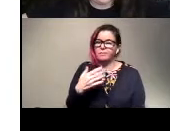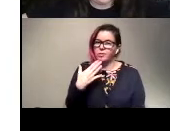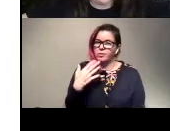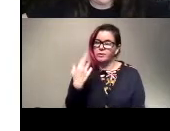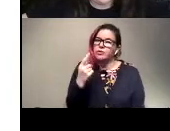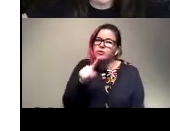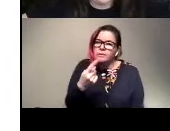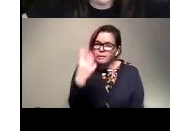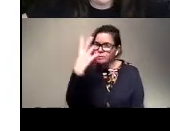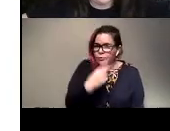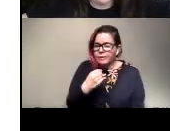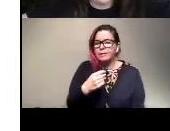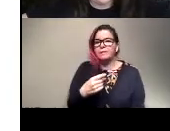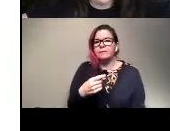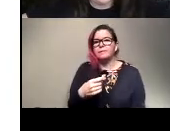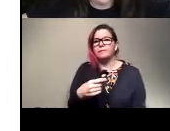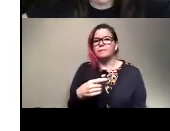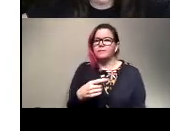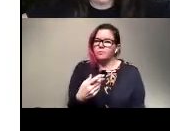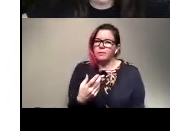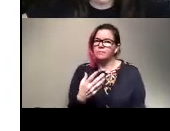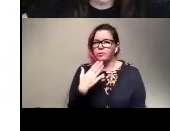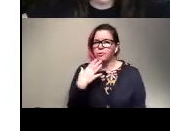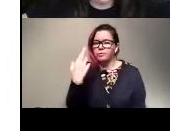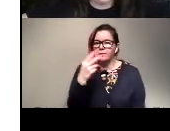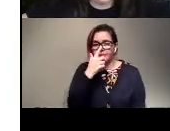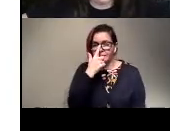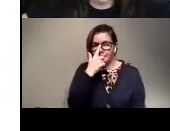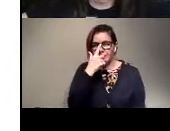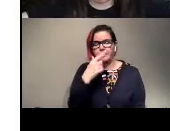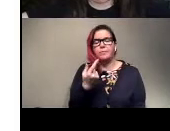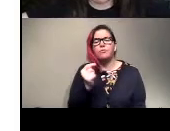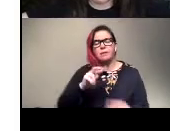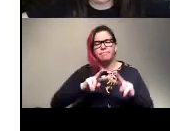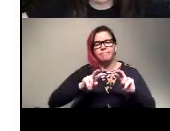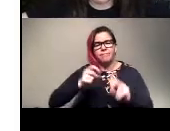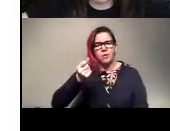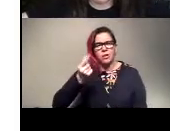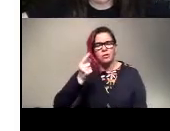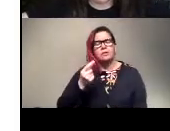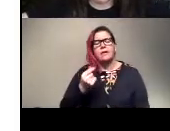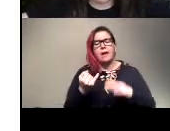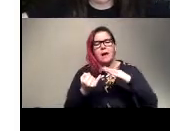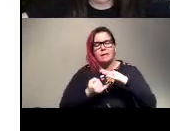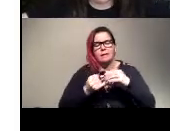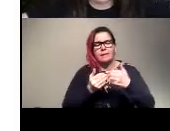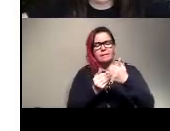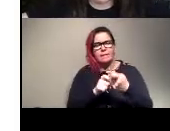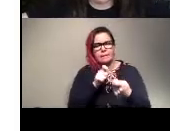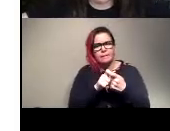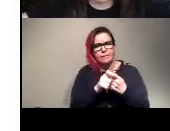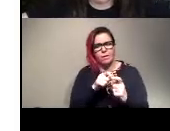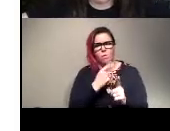like to take a lot of pigmented microbes. We then try to understand, isolate this specific one, and then we can do things where we